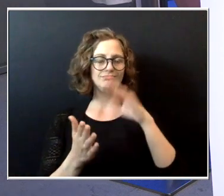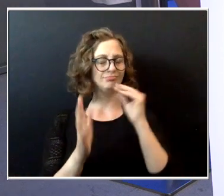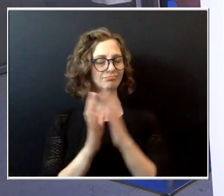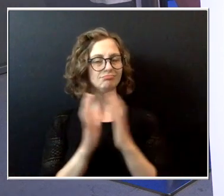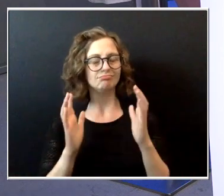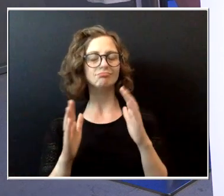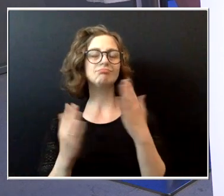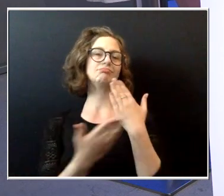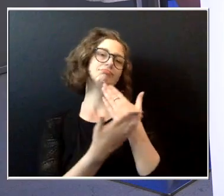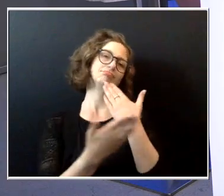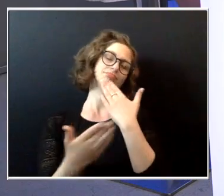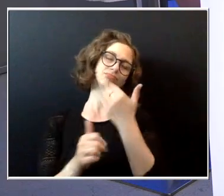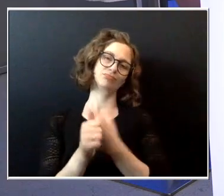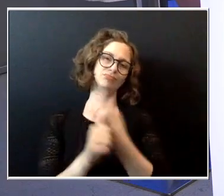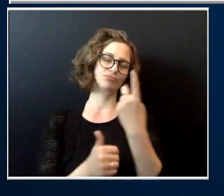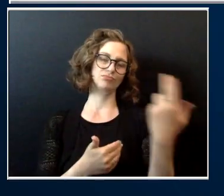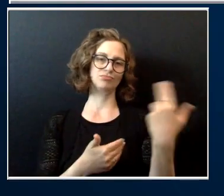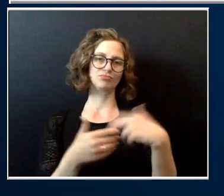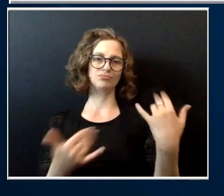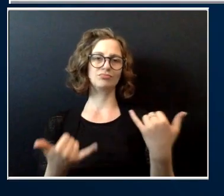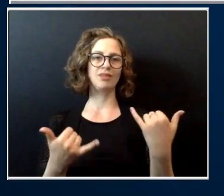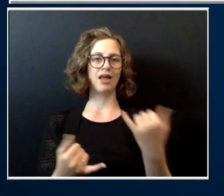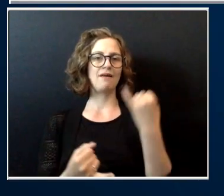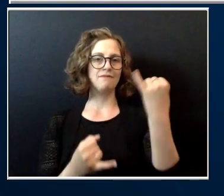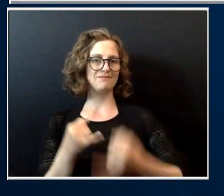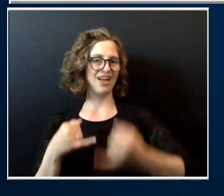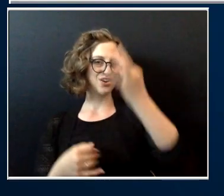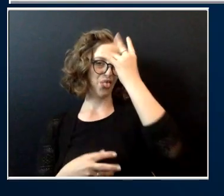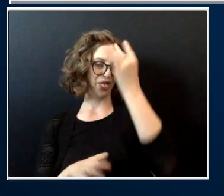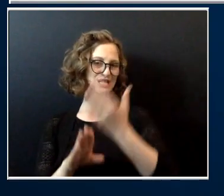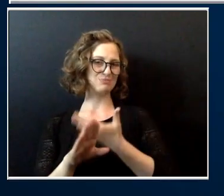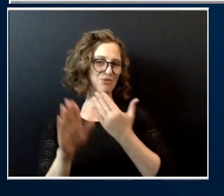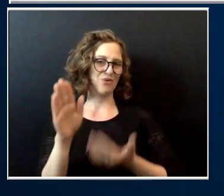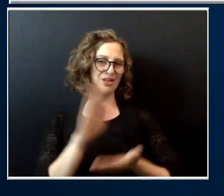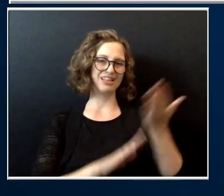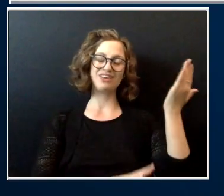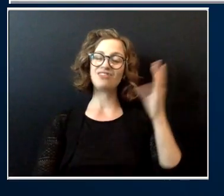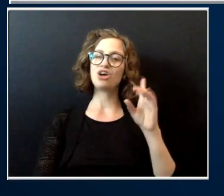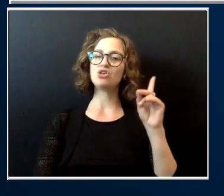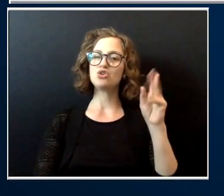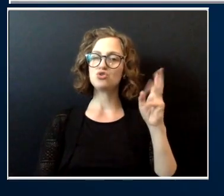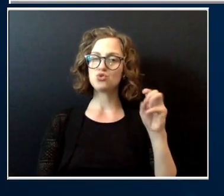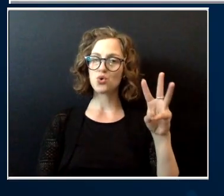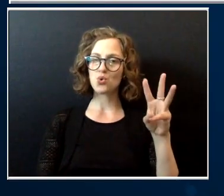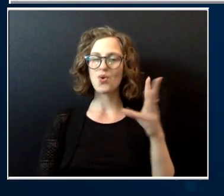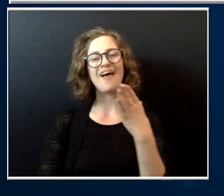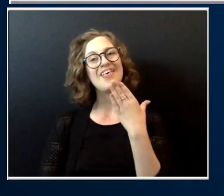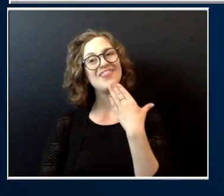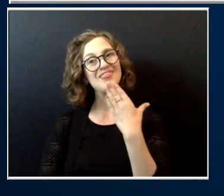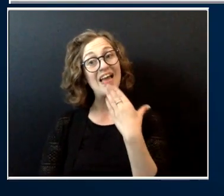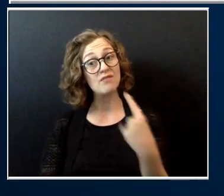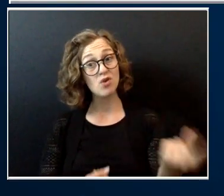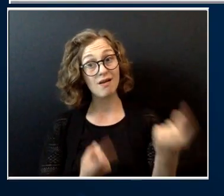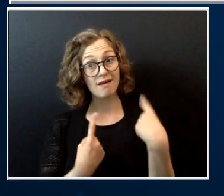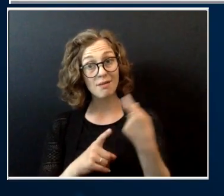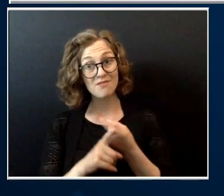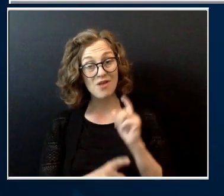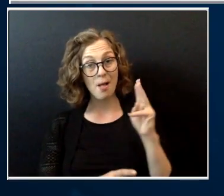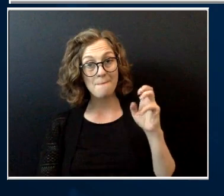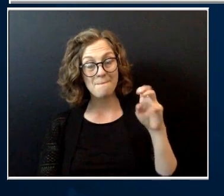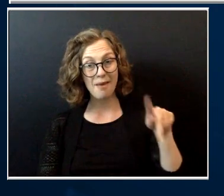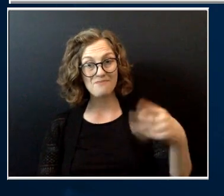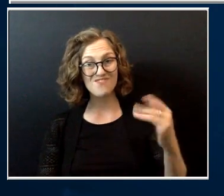being on the program to hear. Final thoughts before we go. Drew, thank you for A, coming all the way up from Memphis, and B, being on our program today.